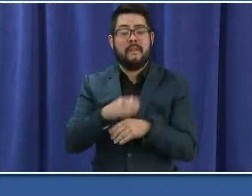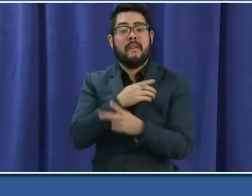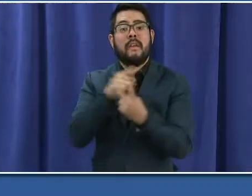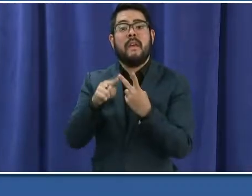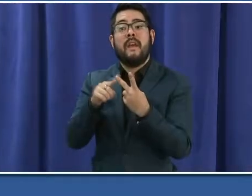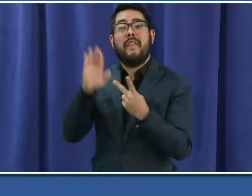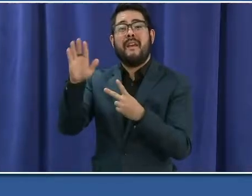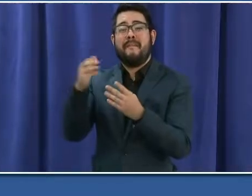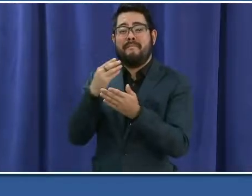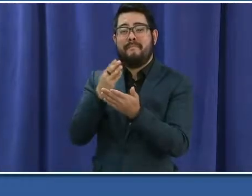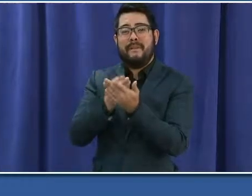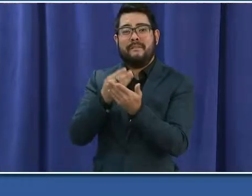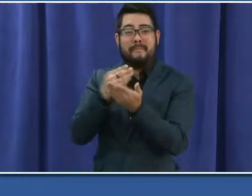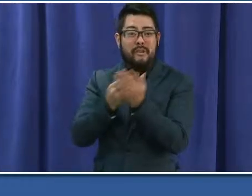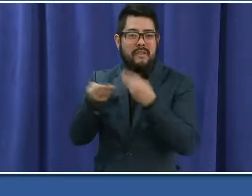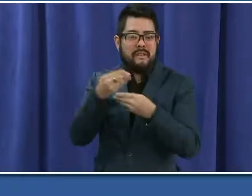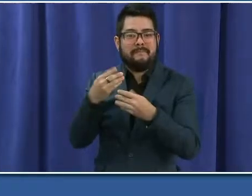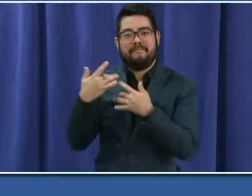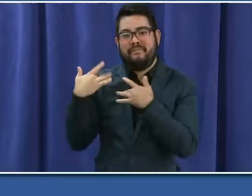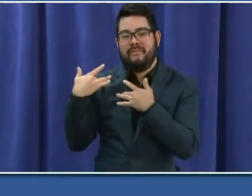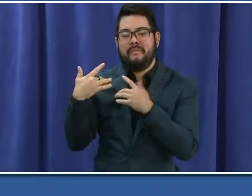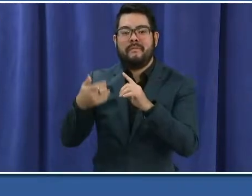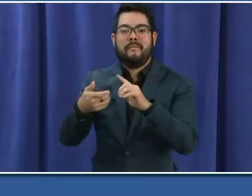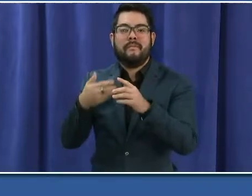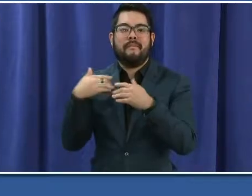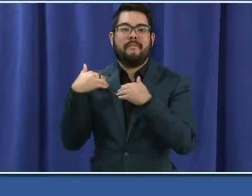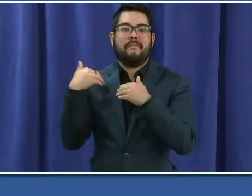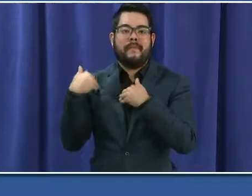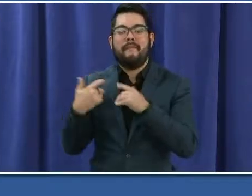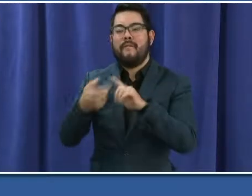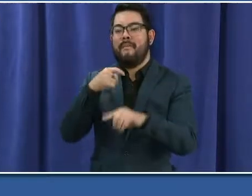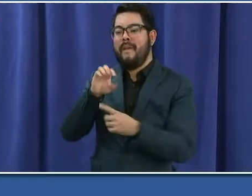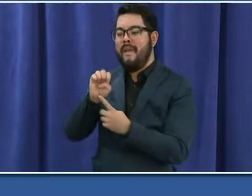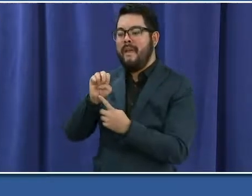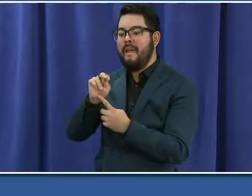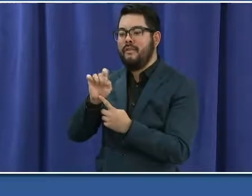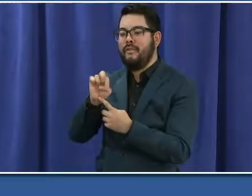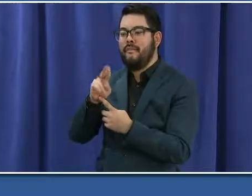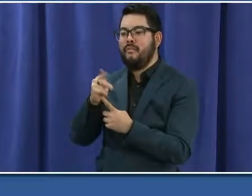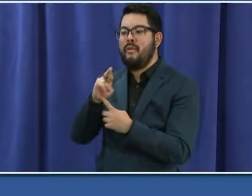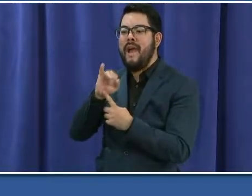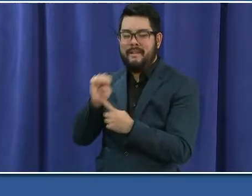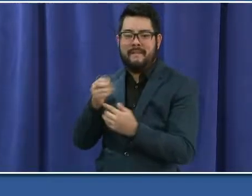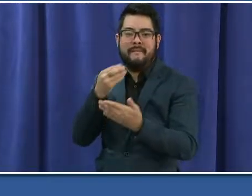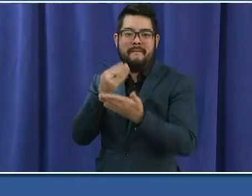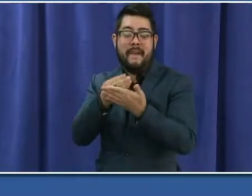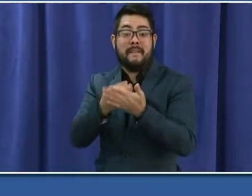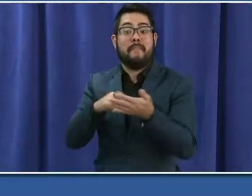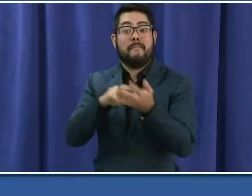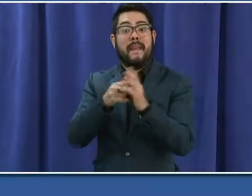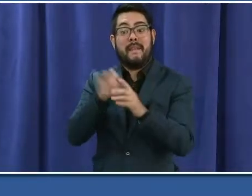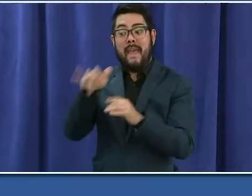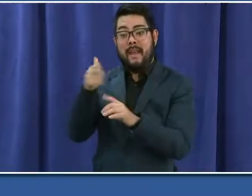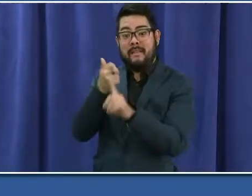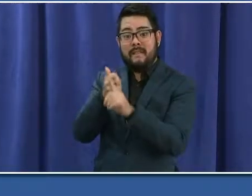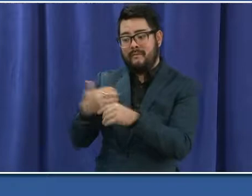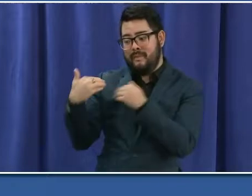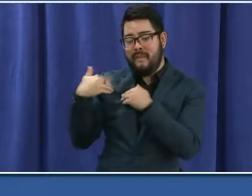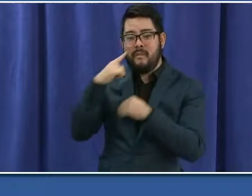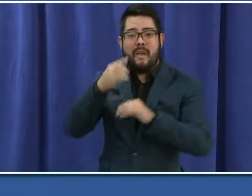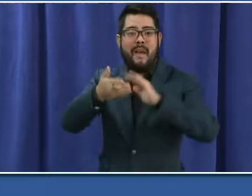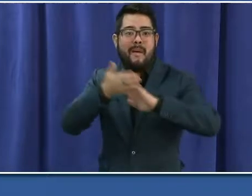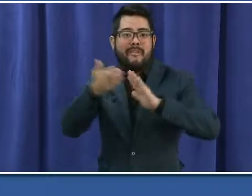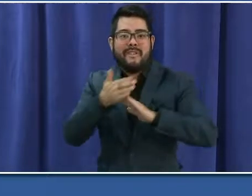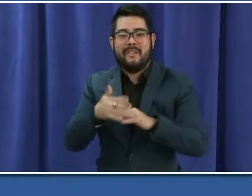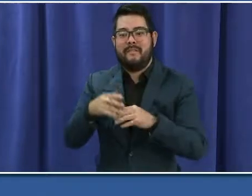budget is primarily supported by enterprise funds, which are funds that are established to account for the operation and maintenance of a specific